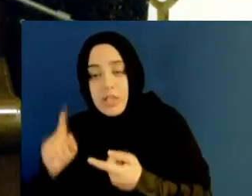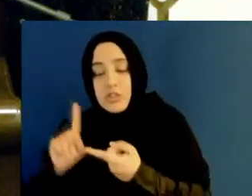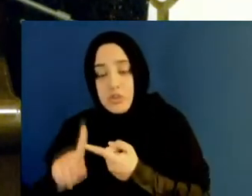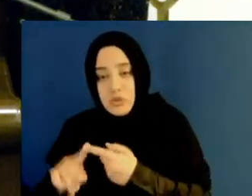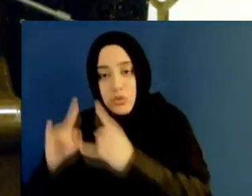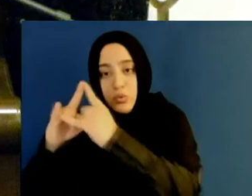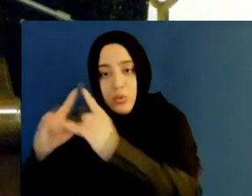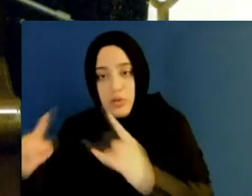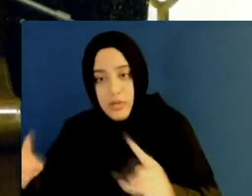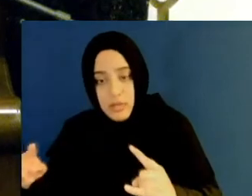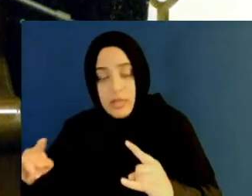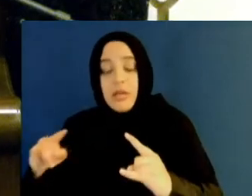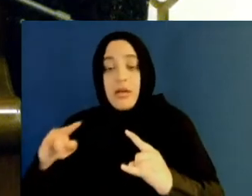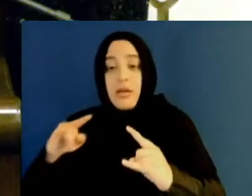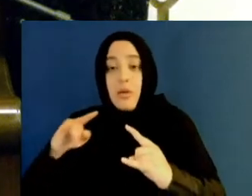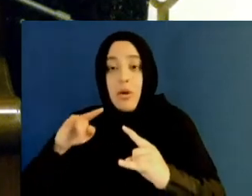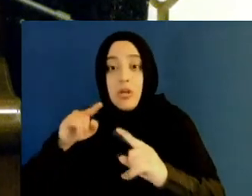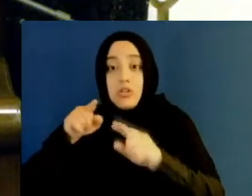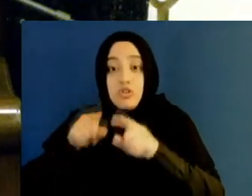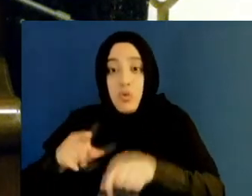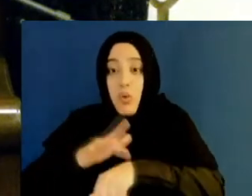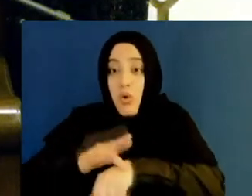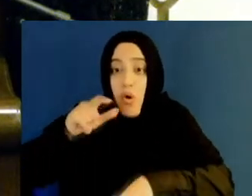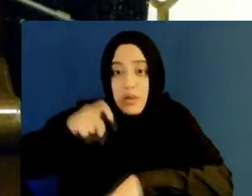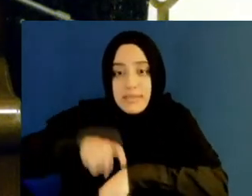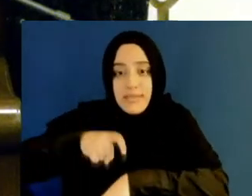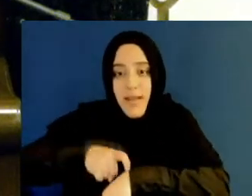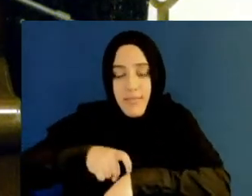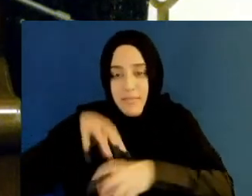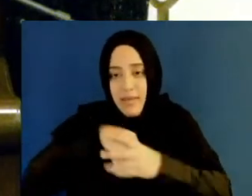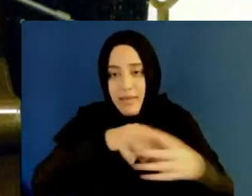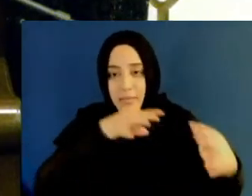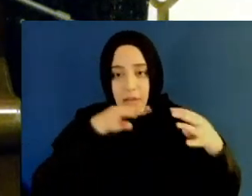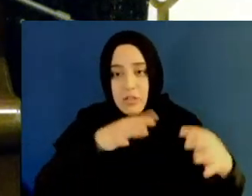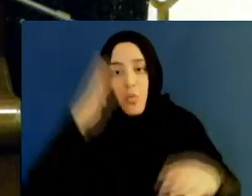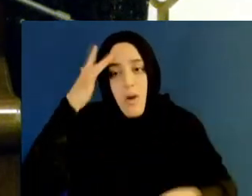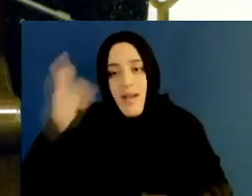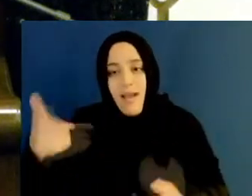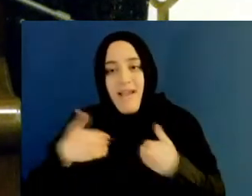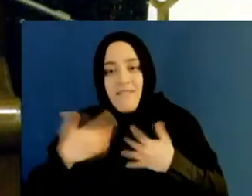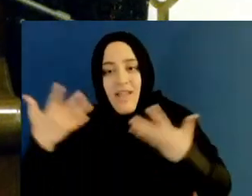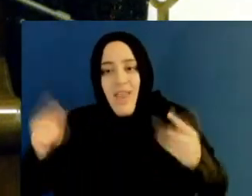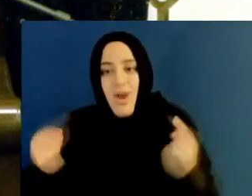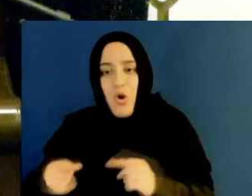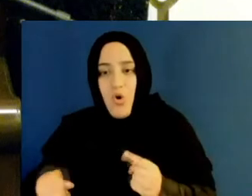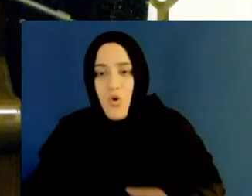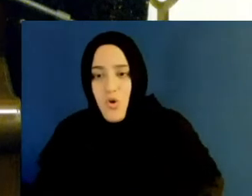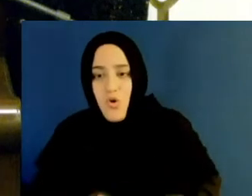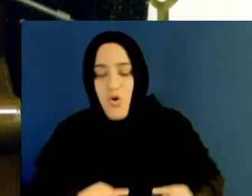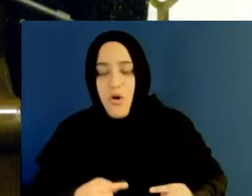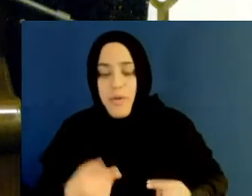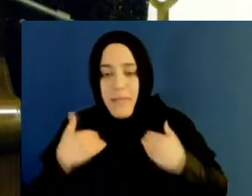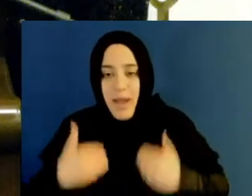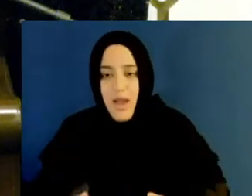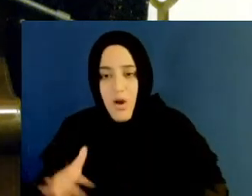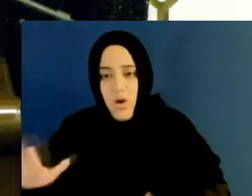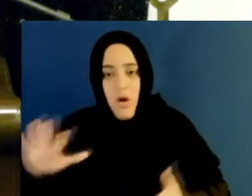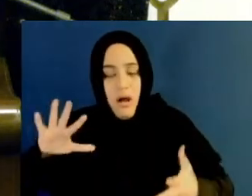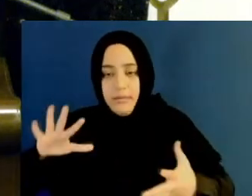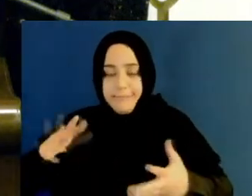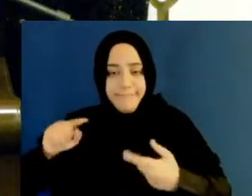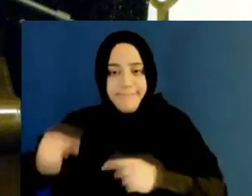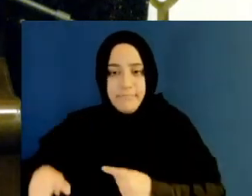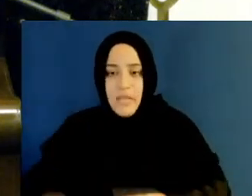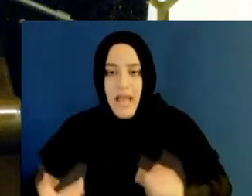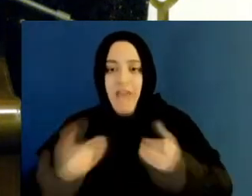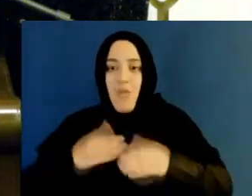the battle because of the injuries he had sustained, with the extensive number of open wounds that